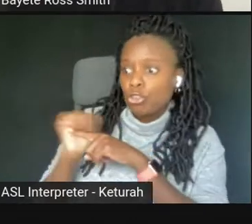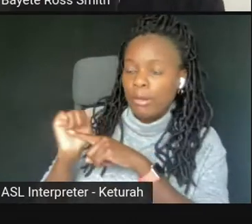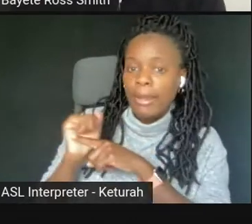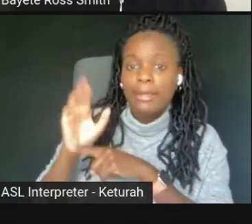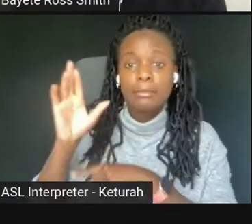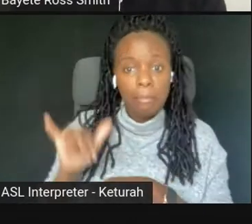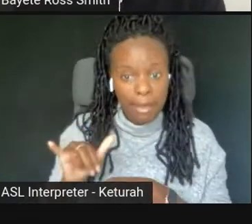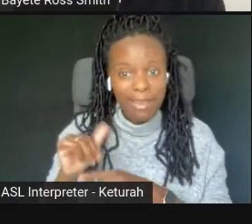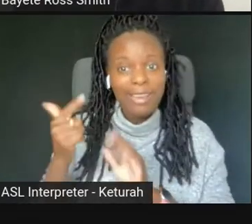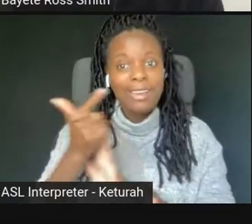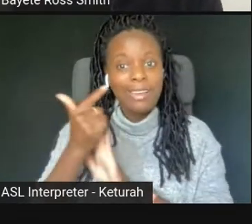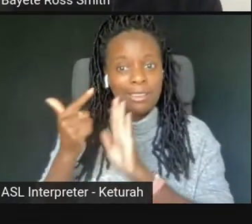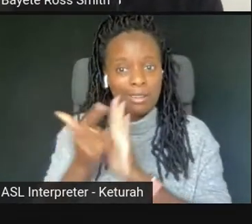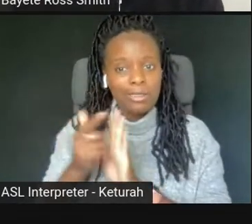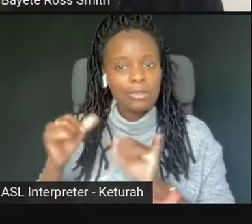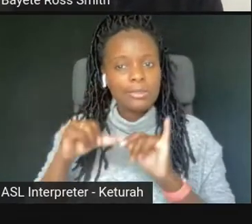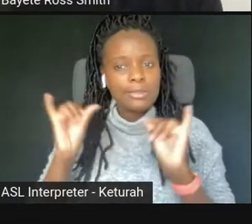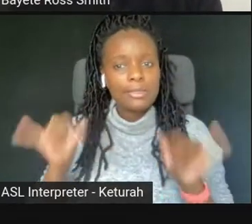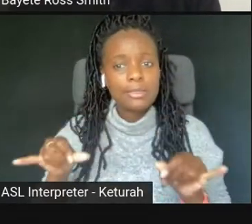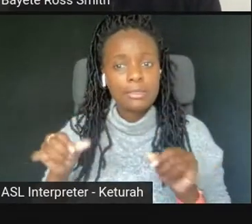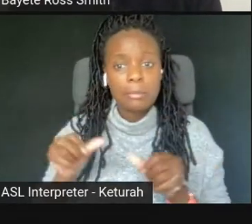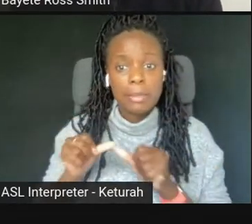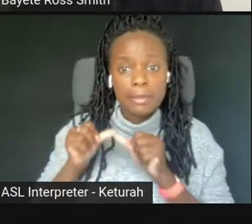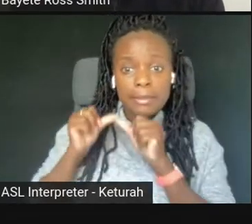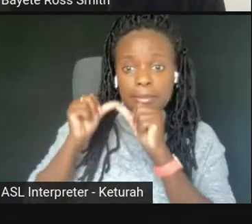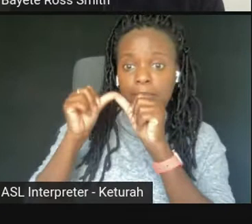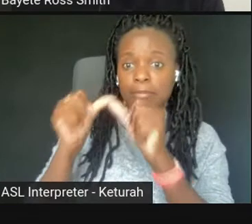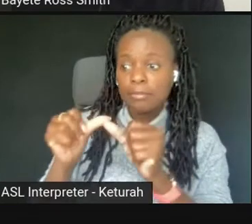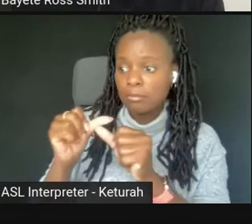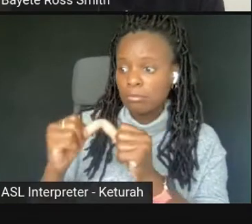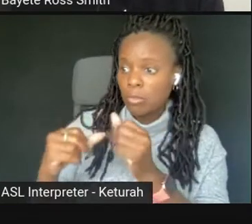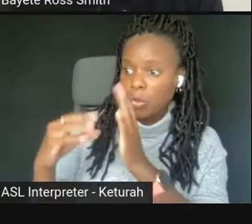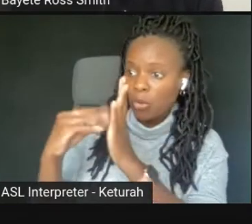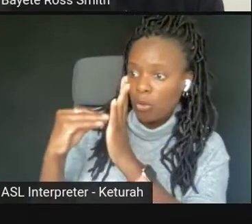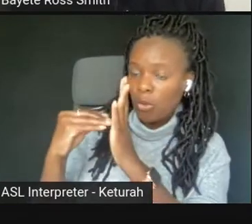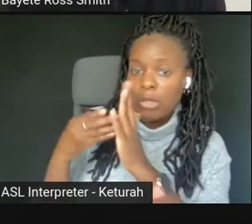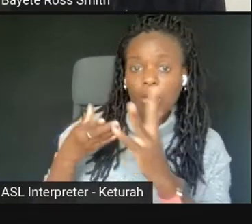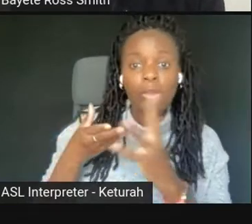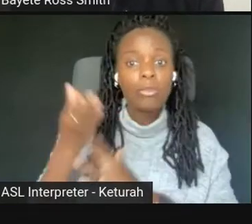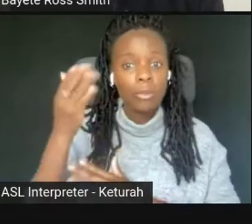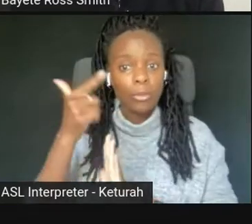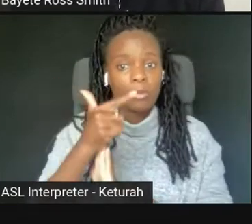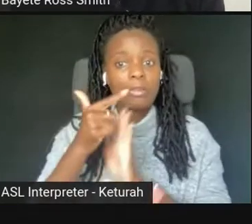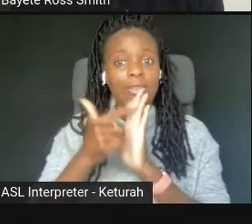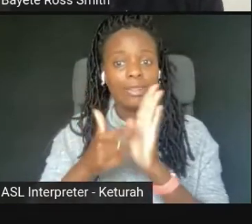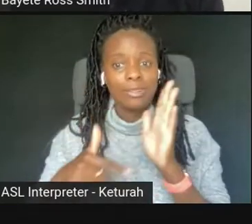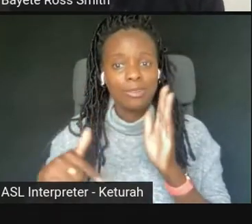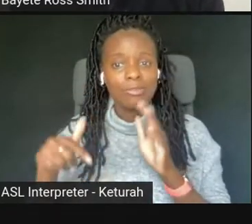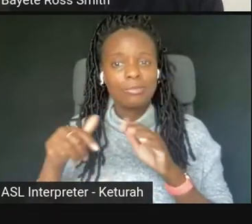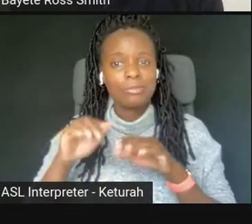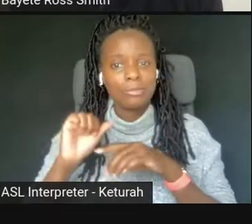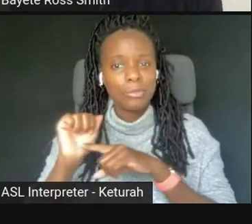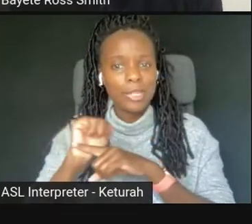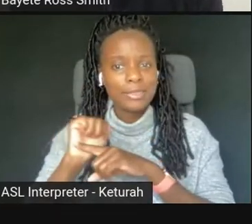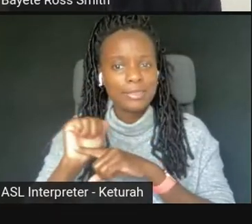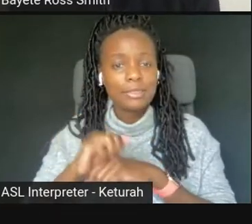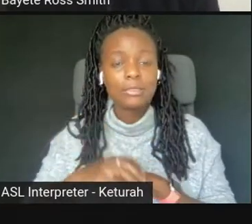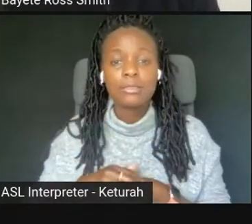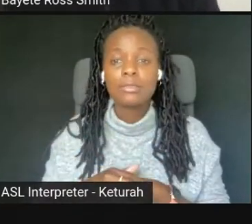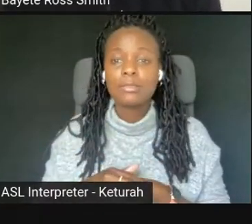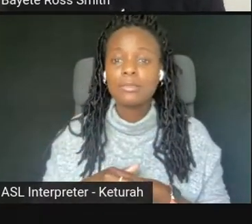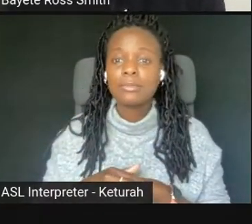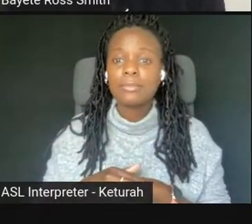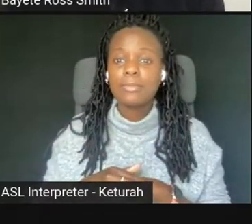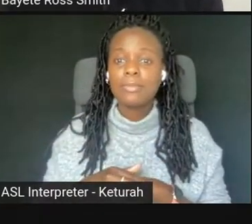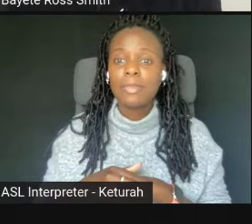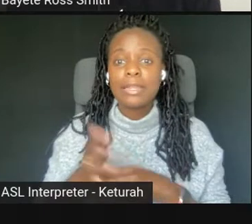and continuing legal education in their law practices. These artistic engagements will be based on my work, which you're looking at